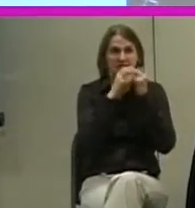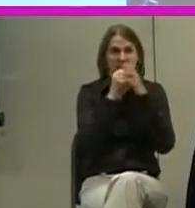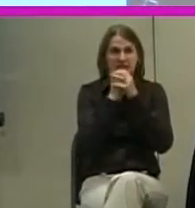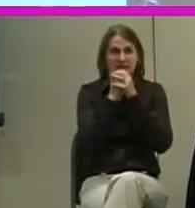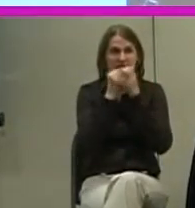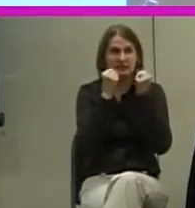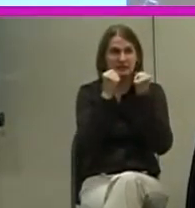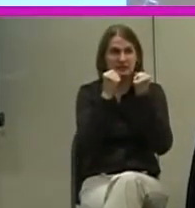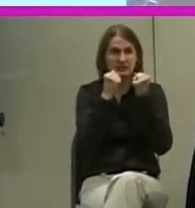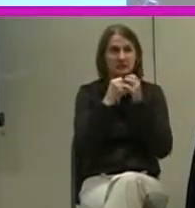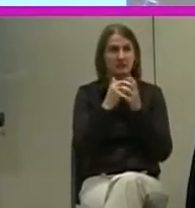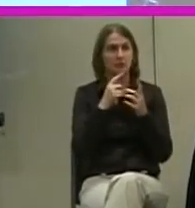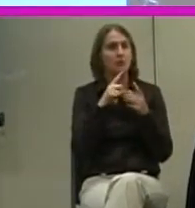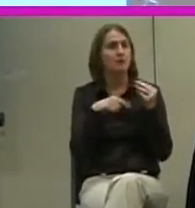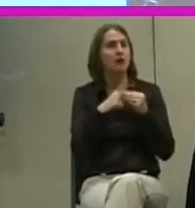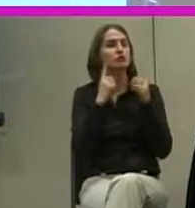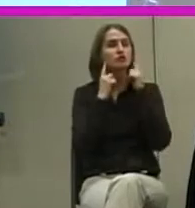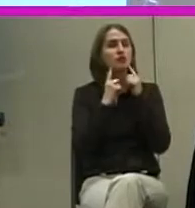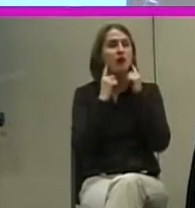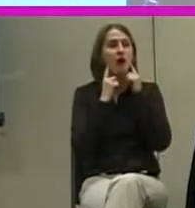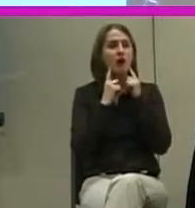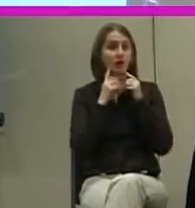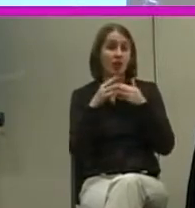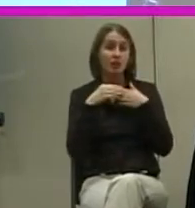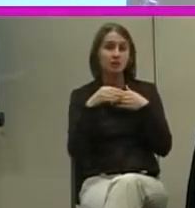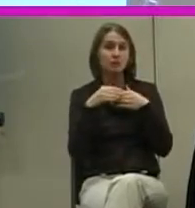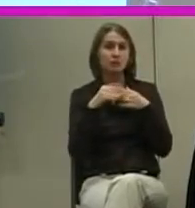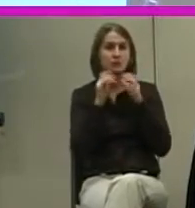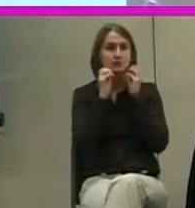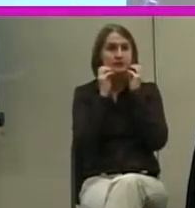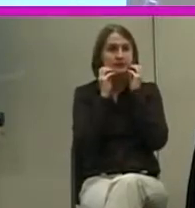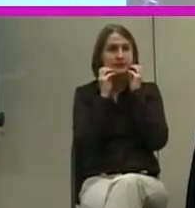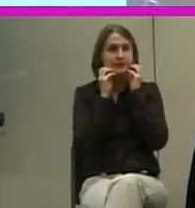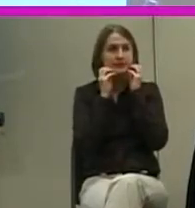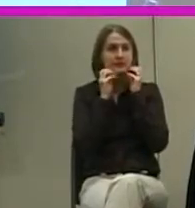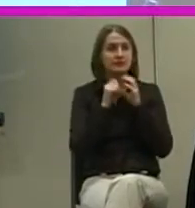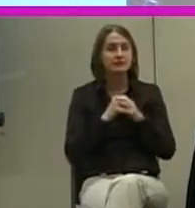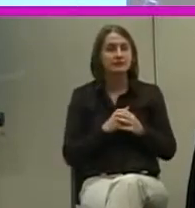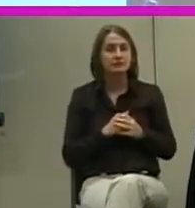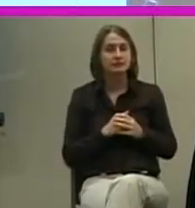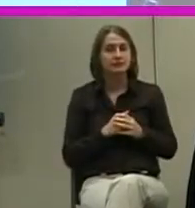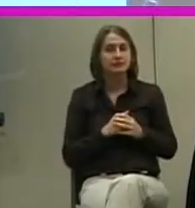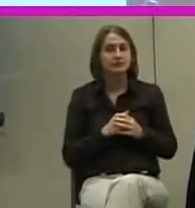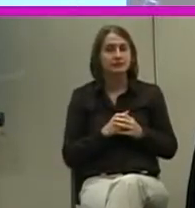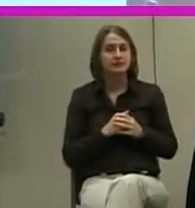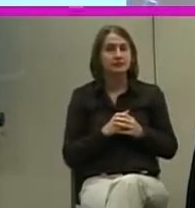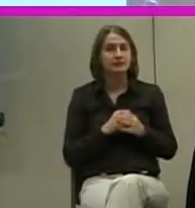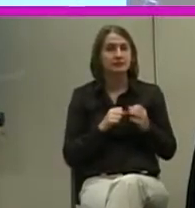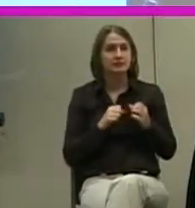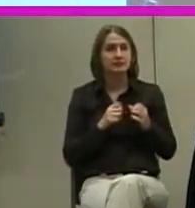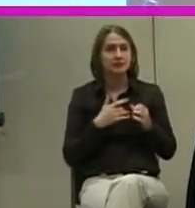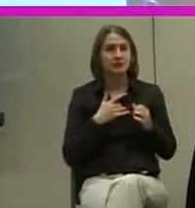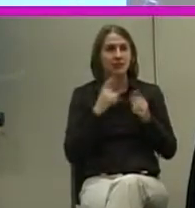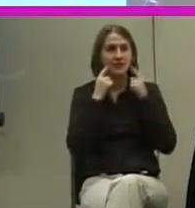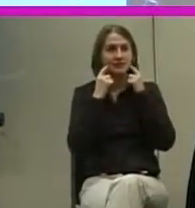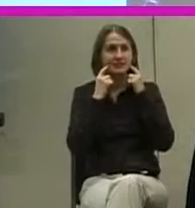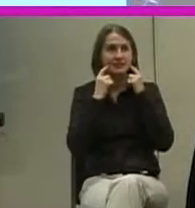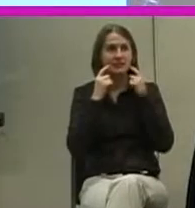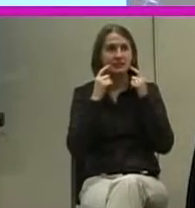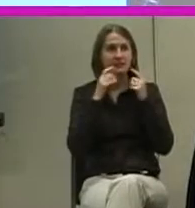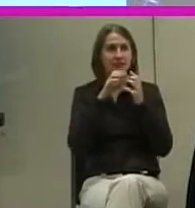mad? What about your jaw? Is your jaw loose? Tight. Tight. When you get mad, do you feel your teeth go